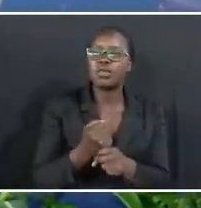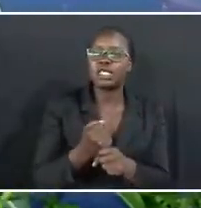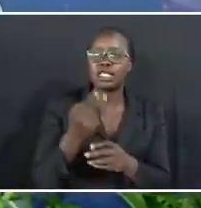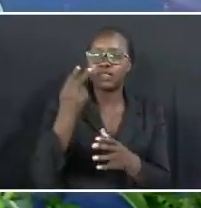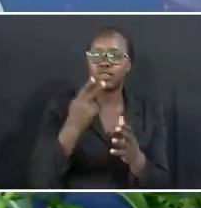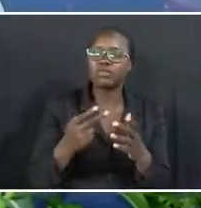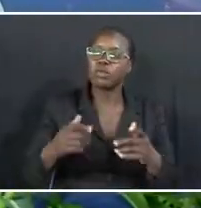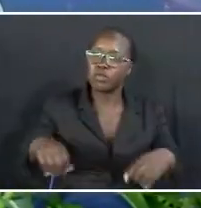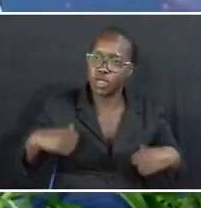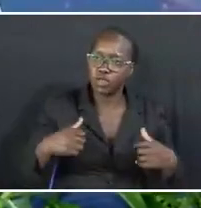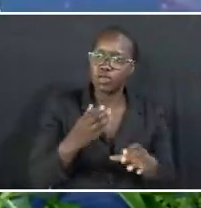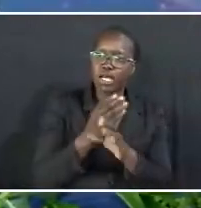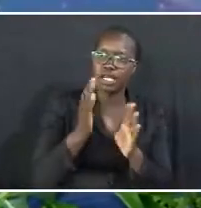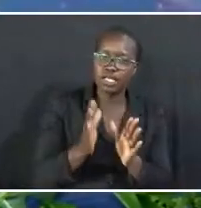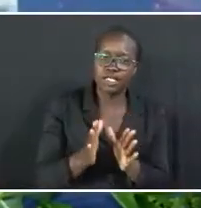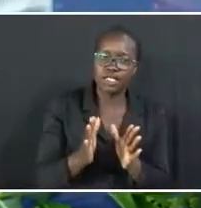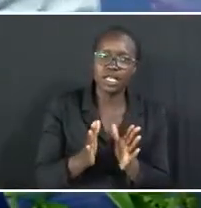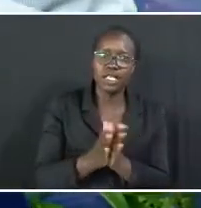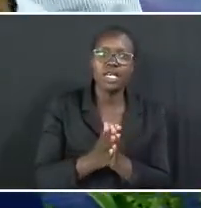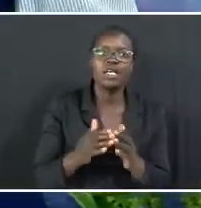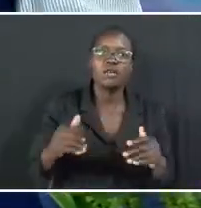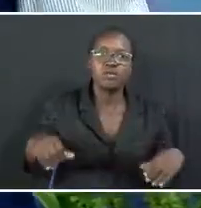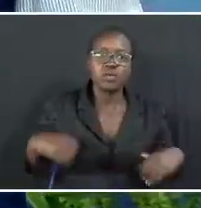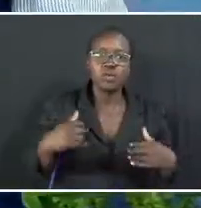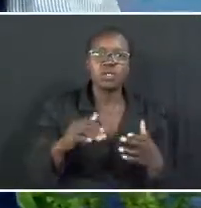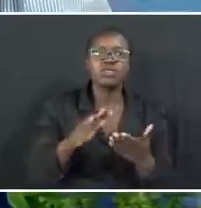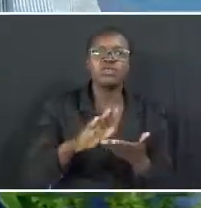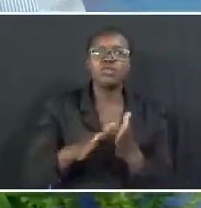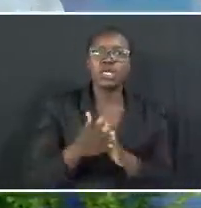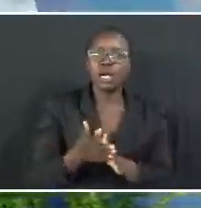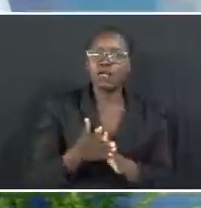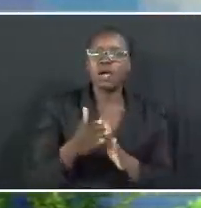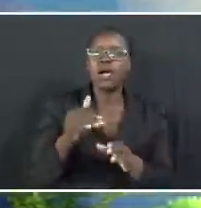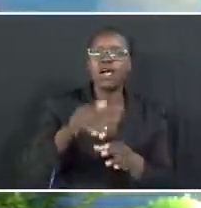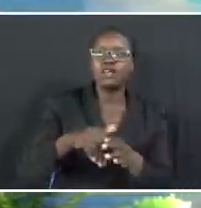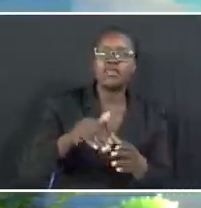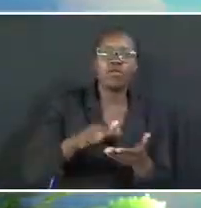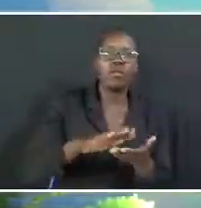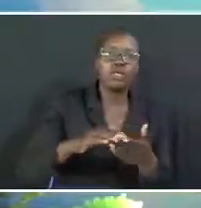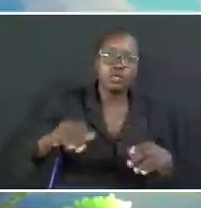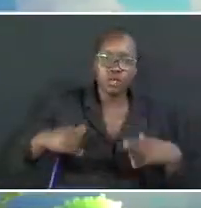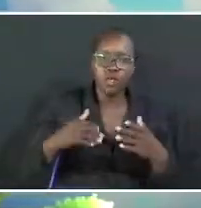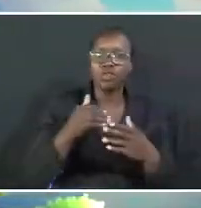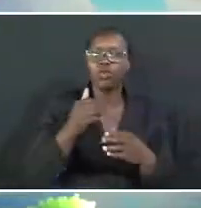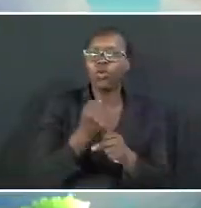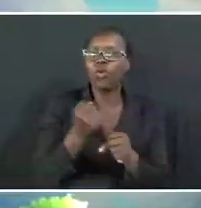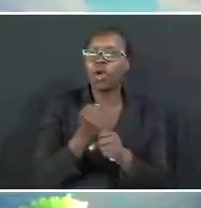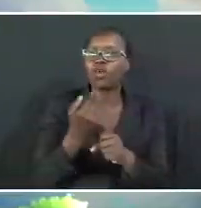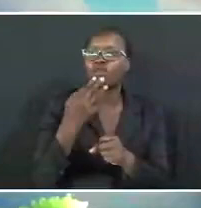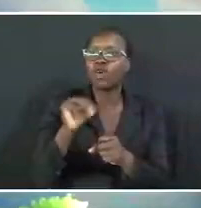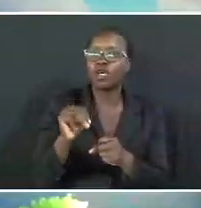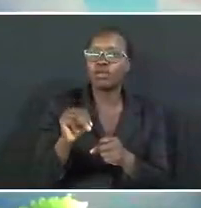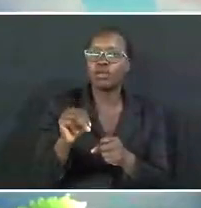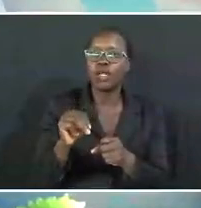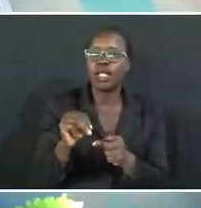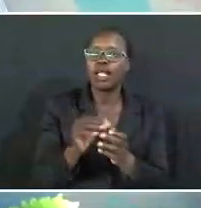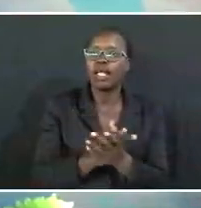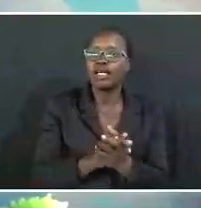visible. Be proud to be a Christian. Be proud to get involved. Be proud to work for him. Have him in the mix.